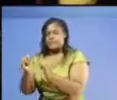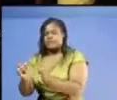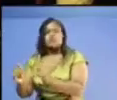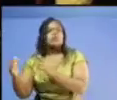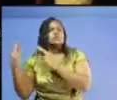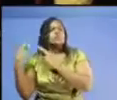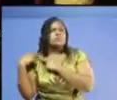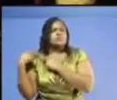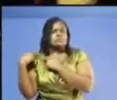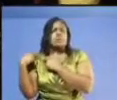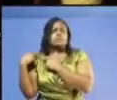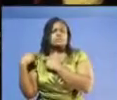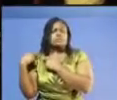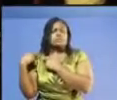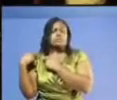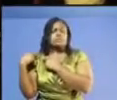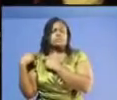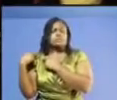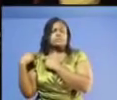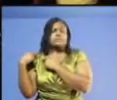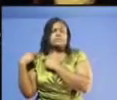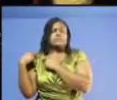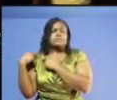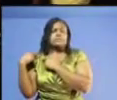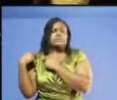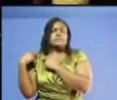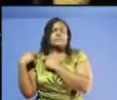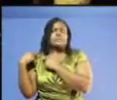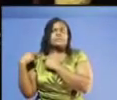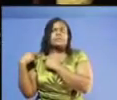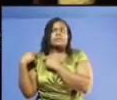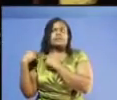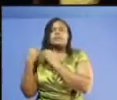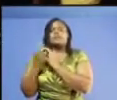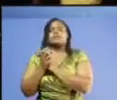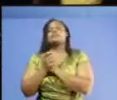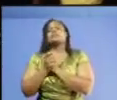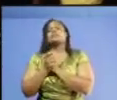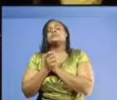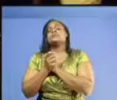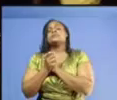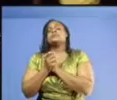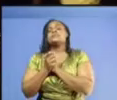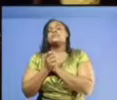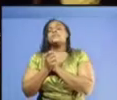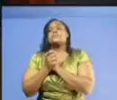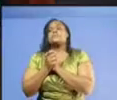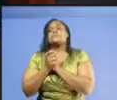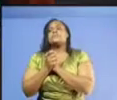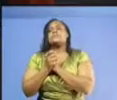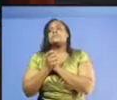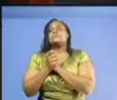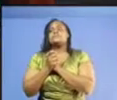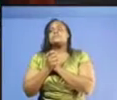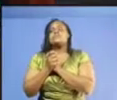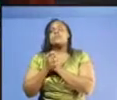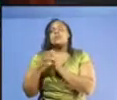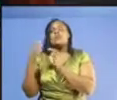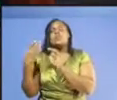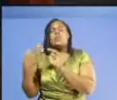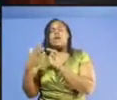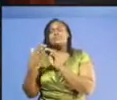And though he was present, what heartbroken stuff when God shuts the door of the